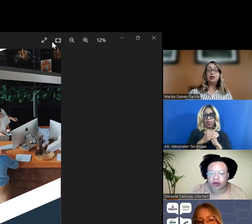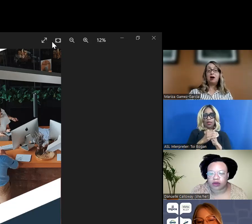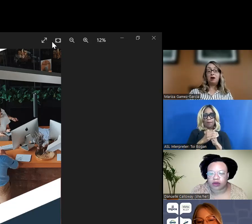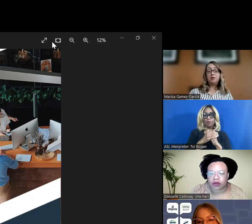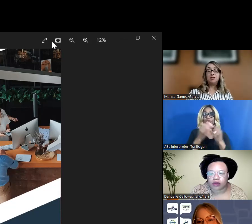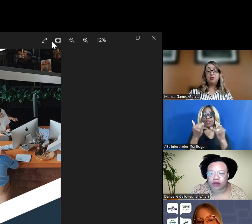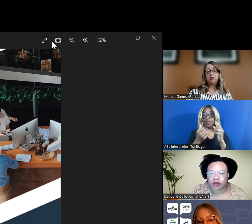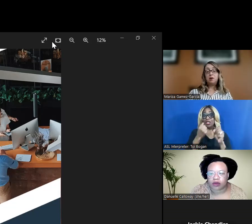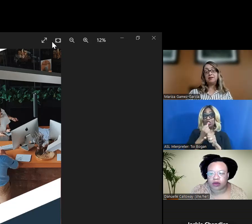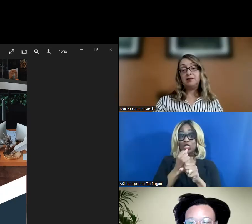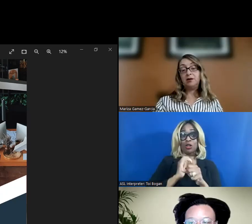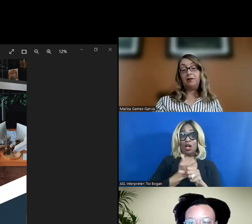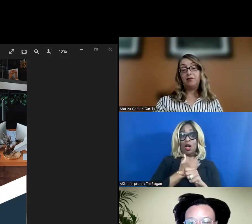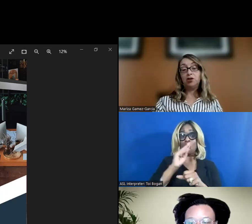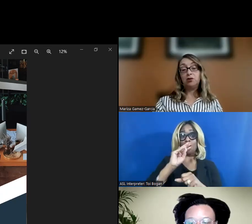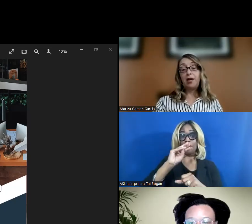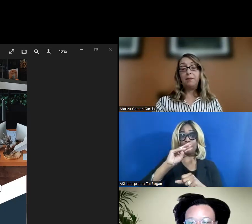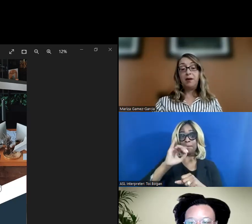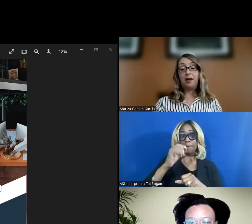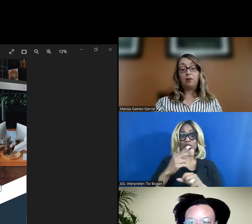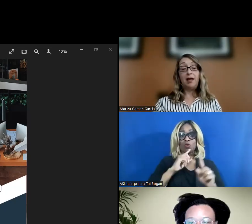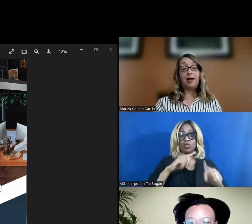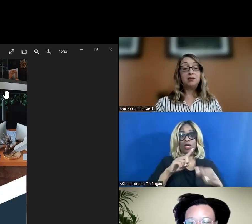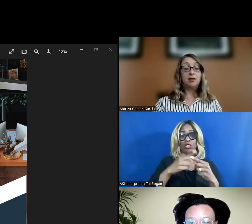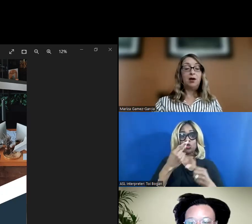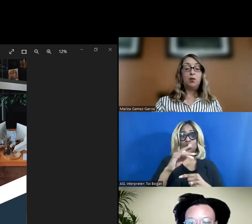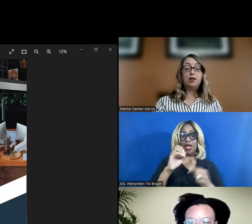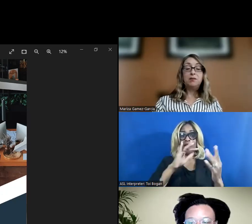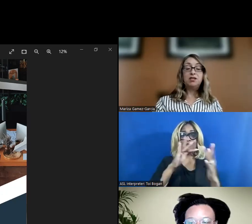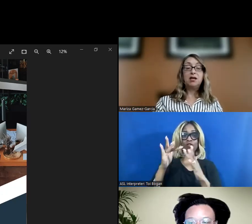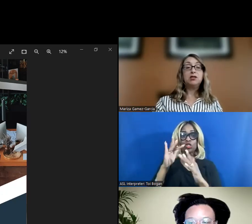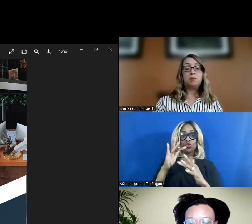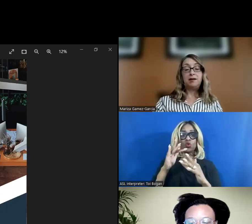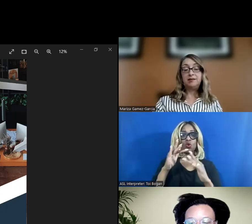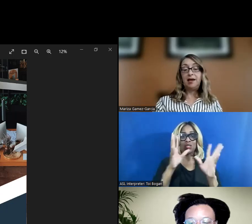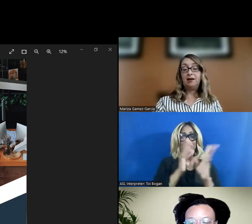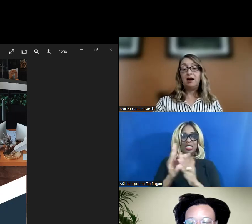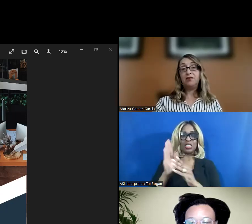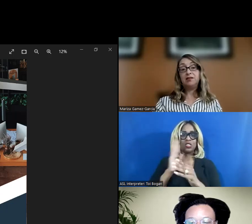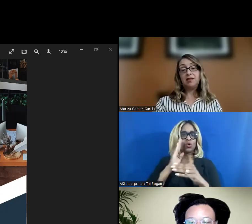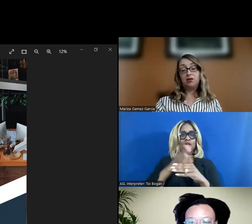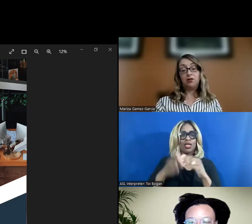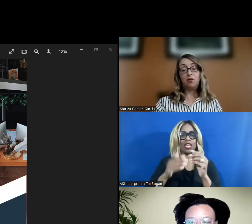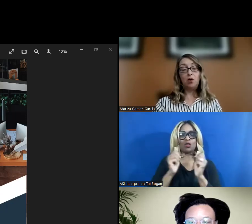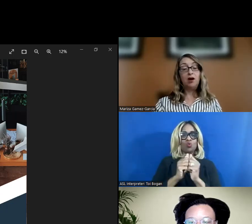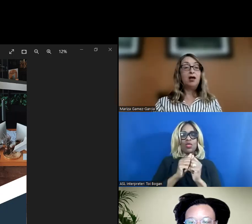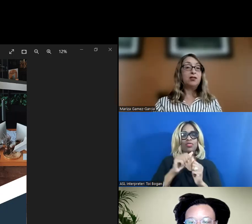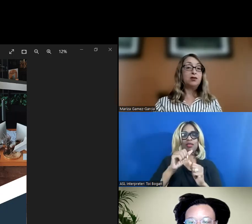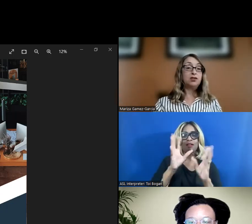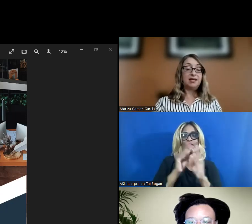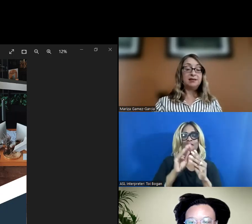This year, our Michigan Response to Hate virtual campaign will end with a Michigan Response to Hate conference scheduled